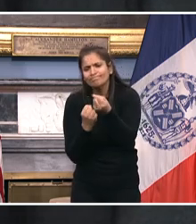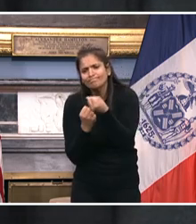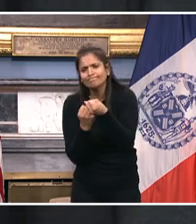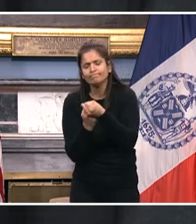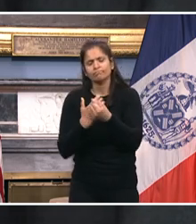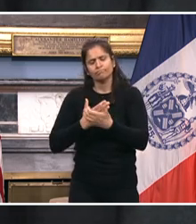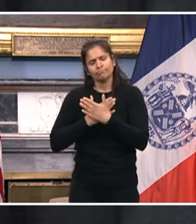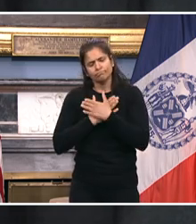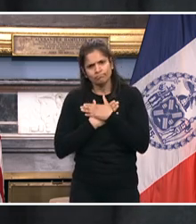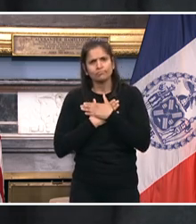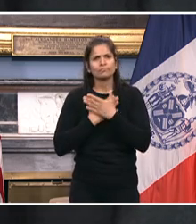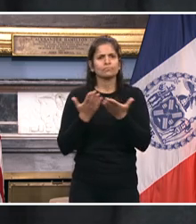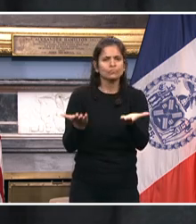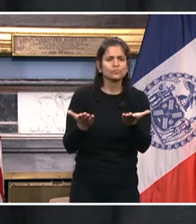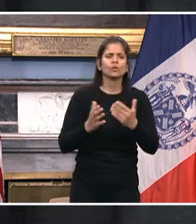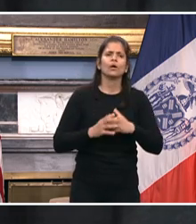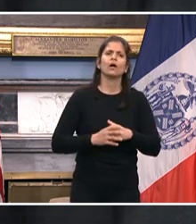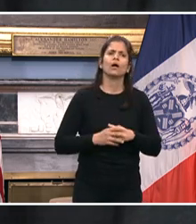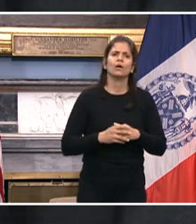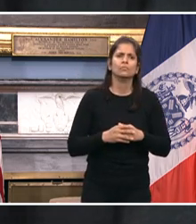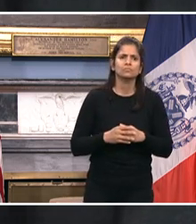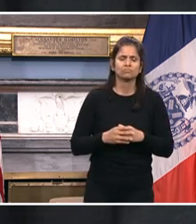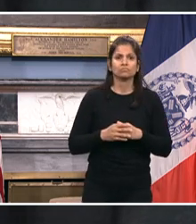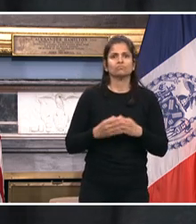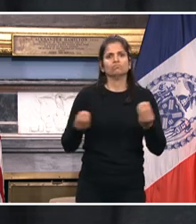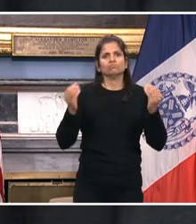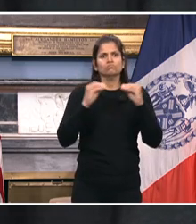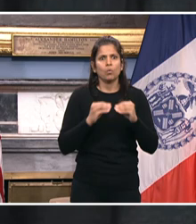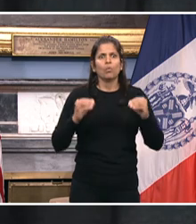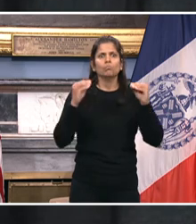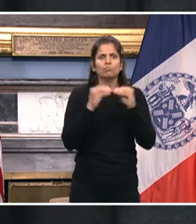who are passing away who